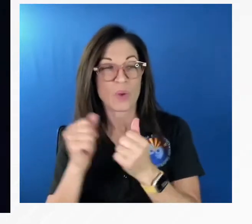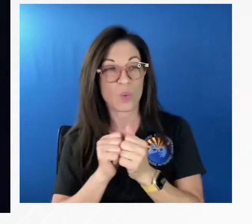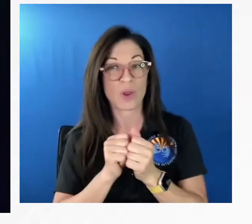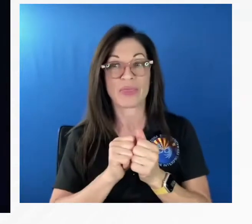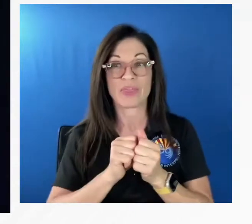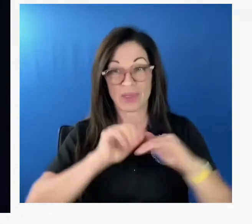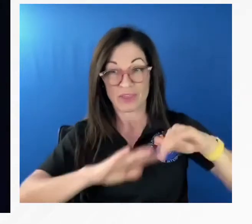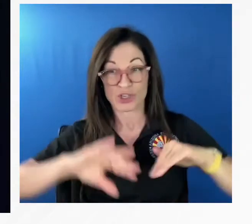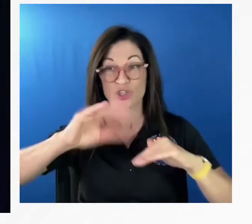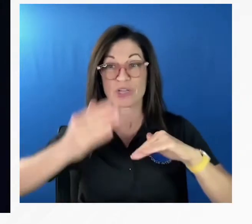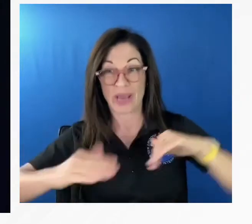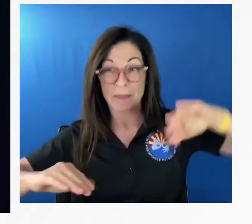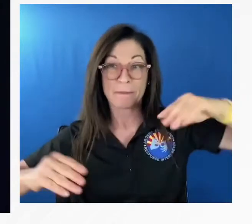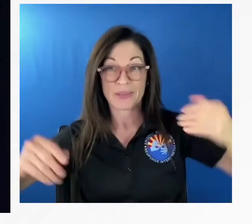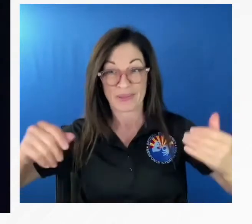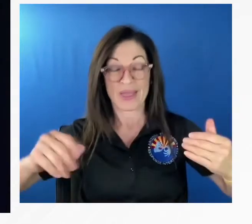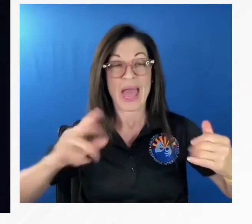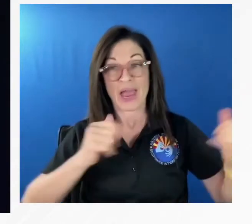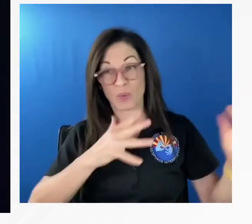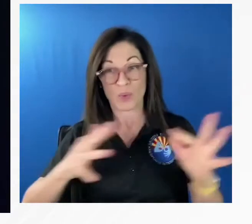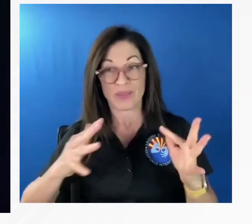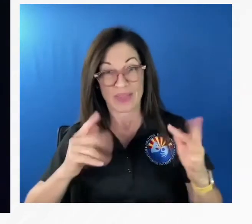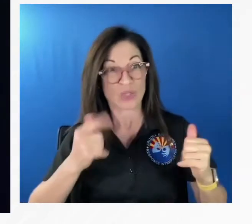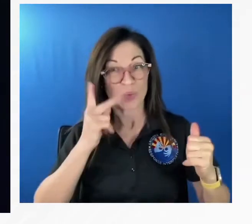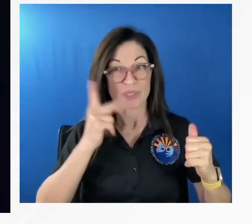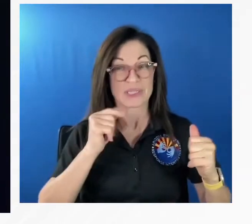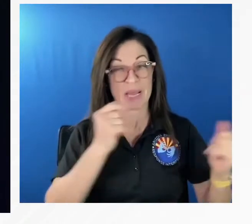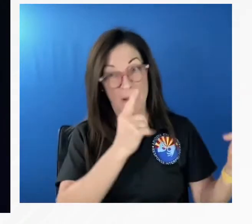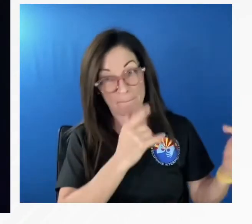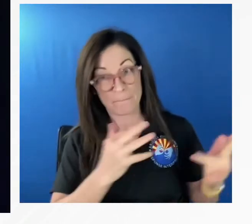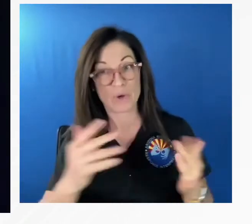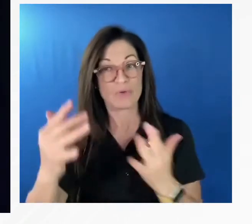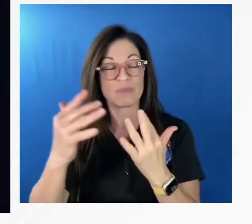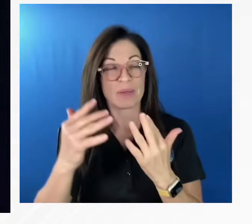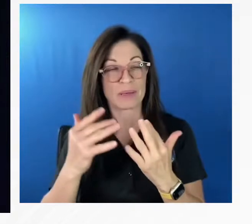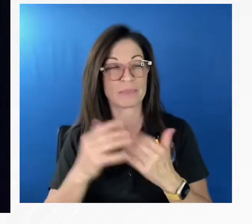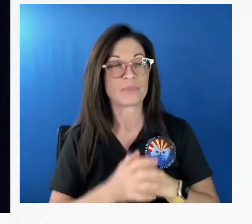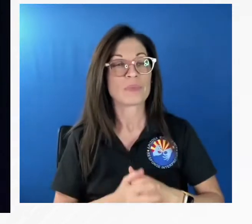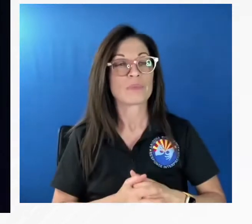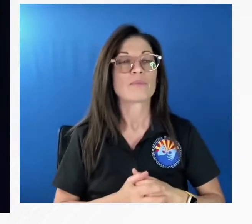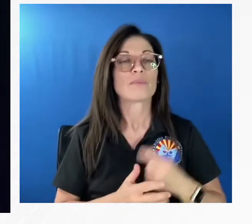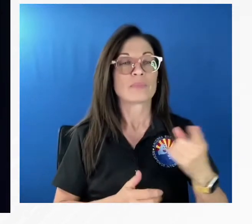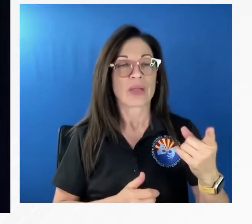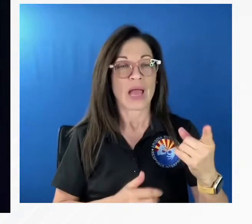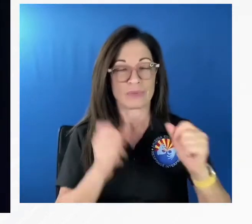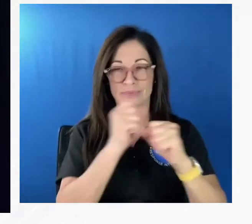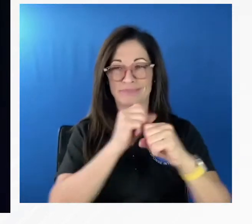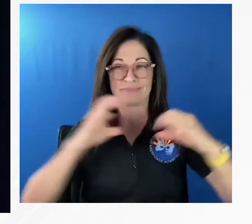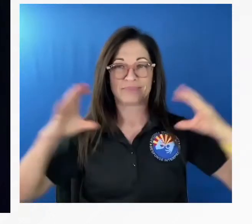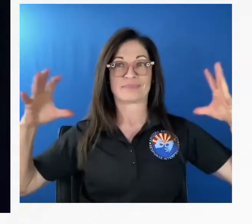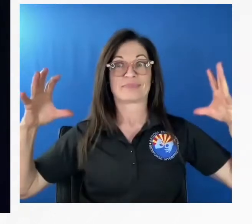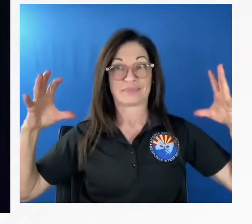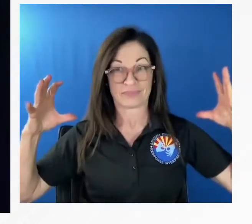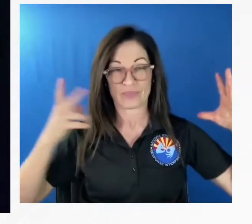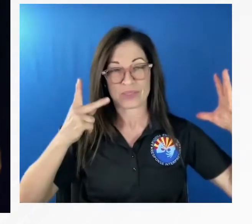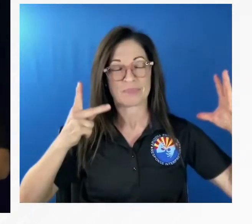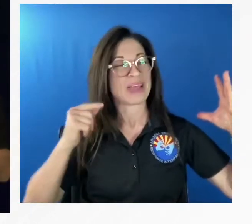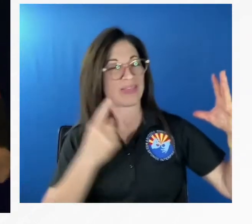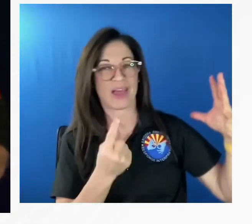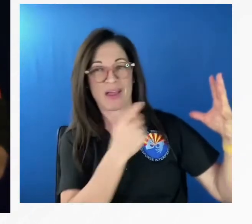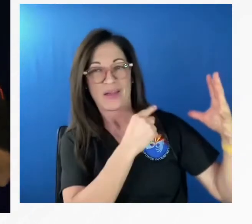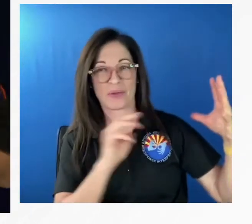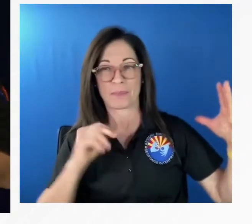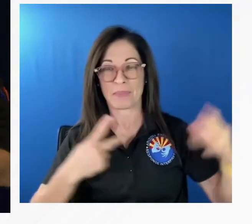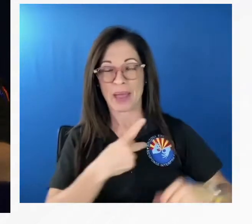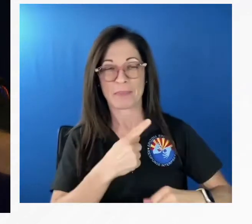wind, that's when we see the movement. So tonight, this is a little blown up. If you go back in that back corner map, that's a really good depiction of